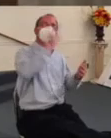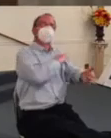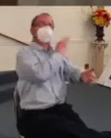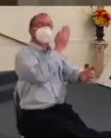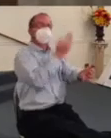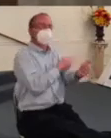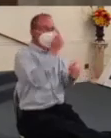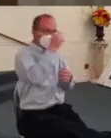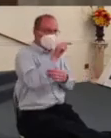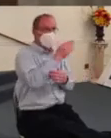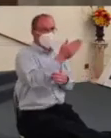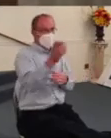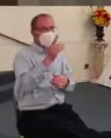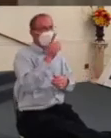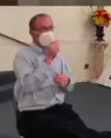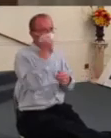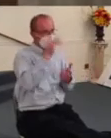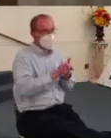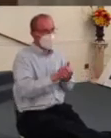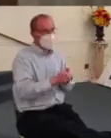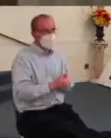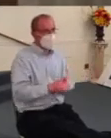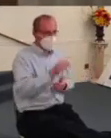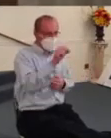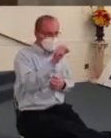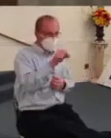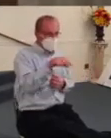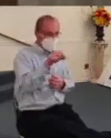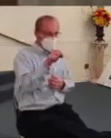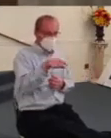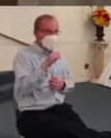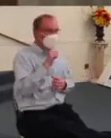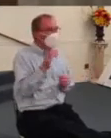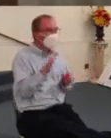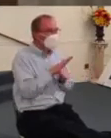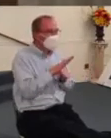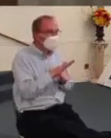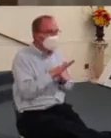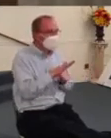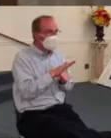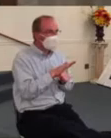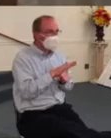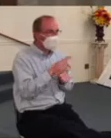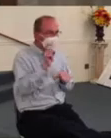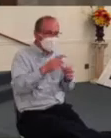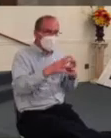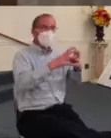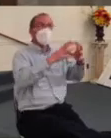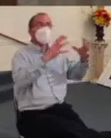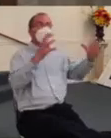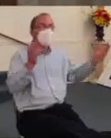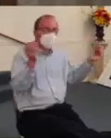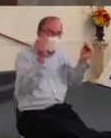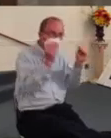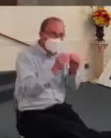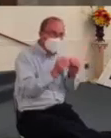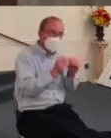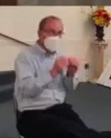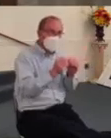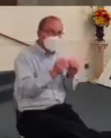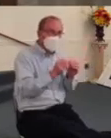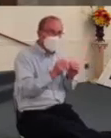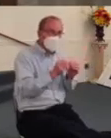it? Takes a whole lot more to discover what those 3 things really are